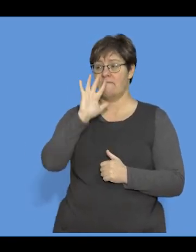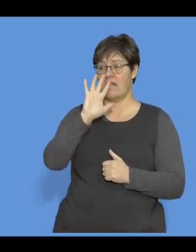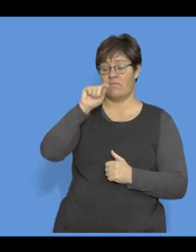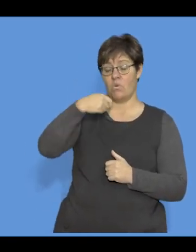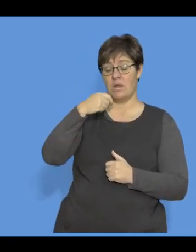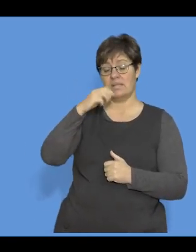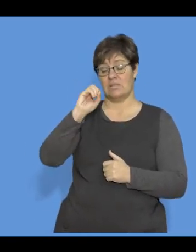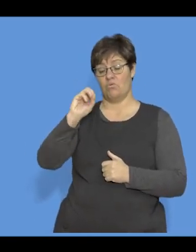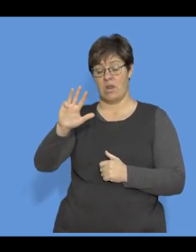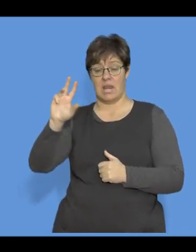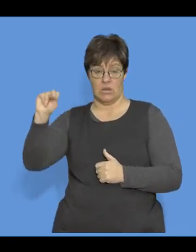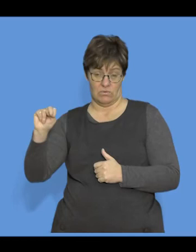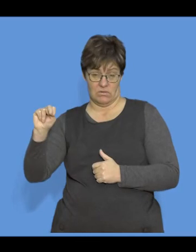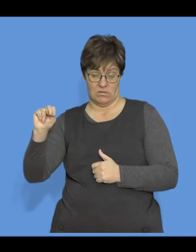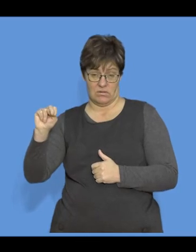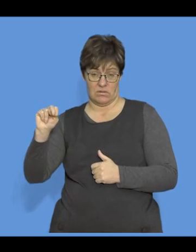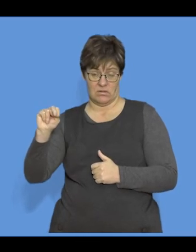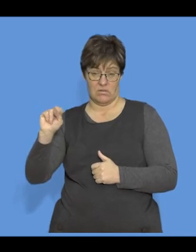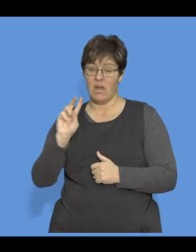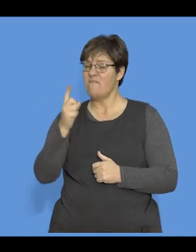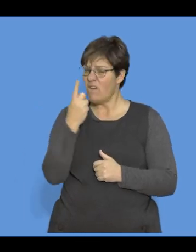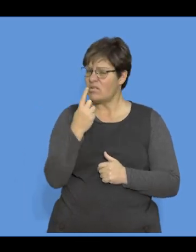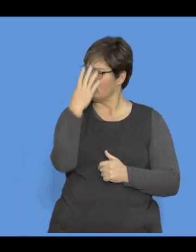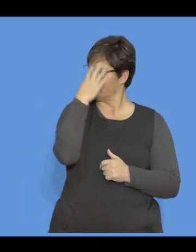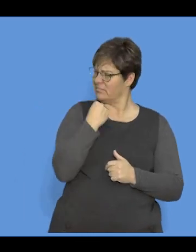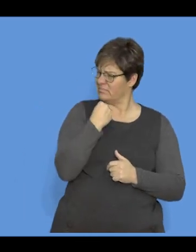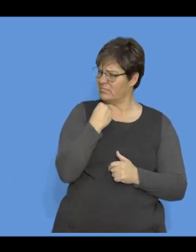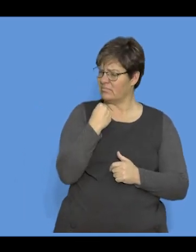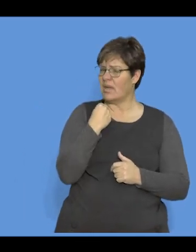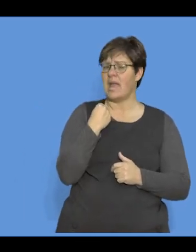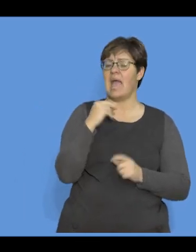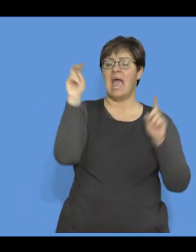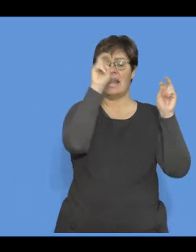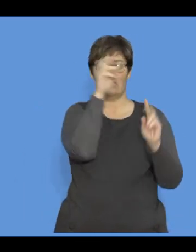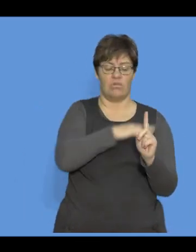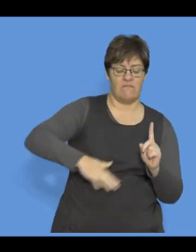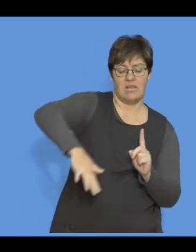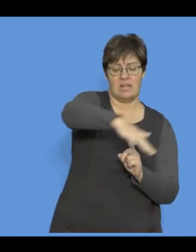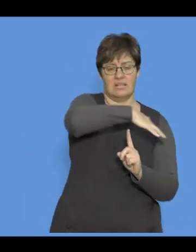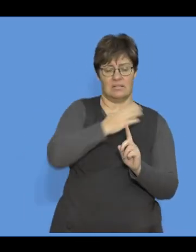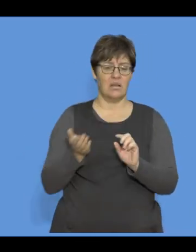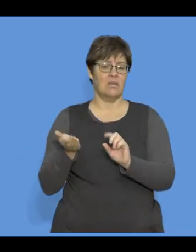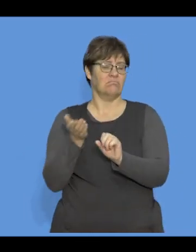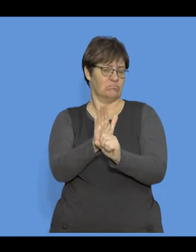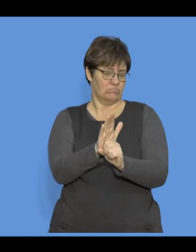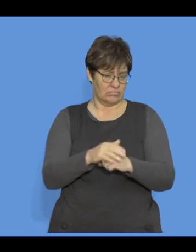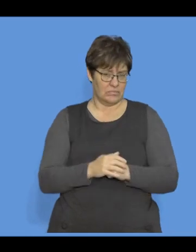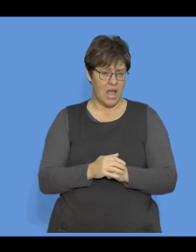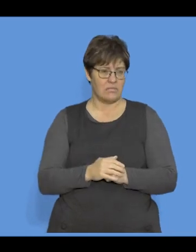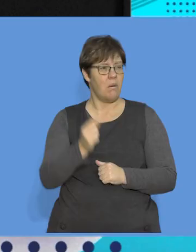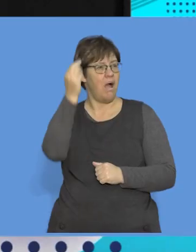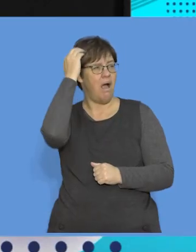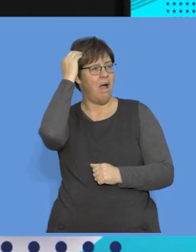5,09 newtons. And the first thing we're asked to do is to draw the electric field pattern. So this is some book work in terms